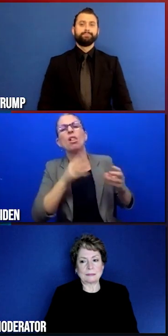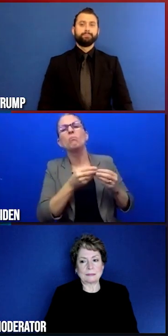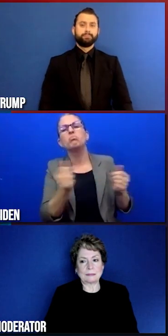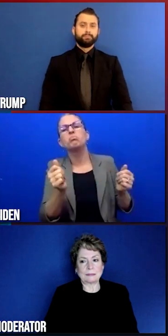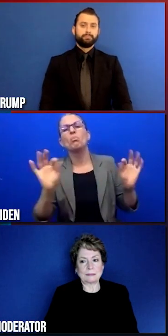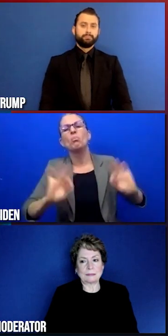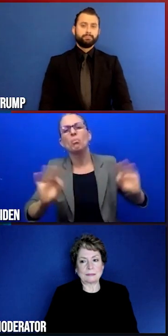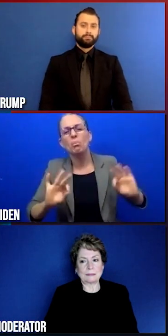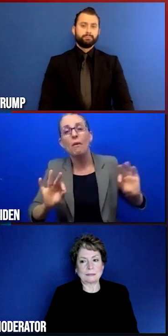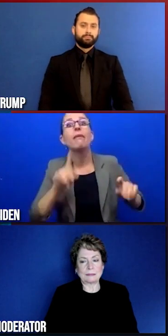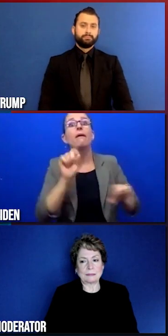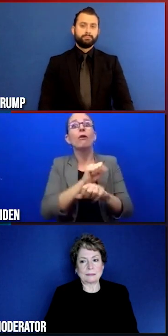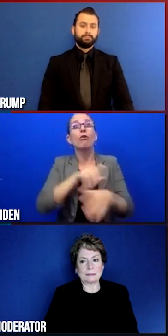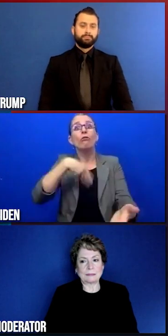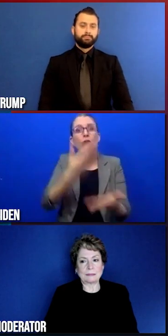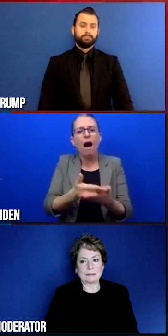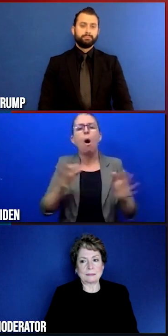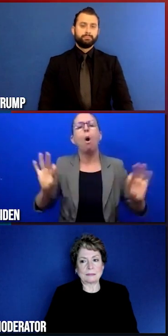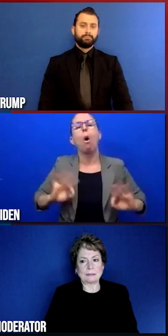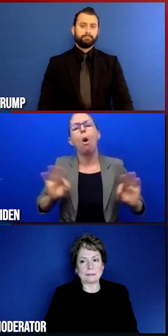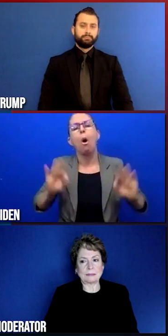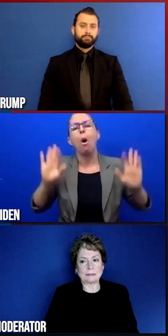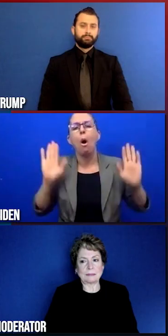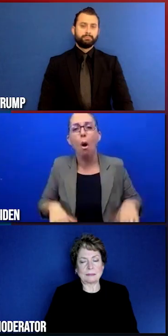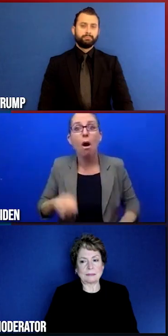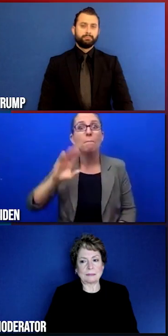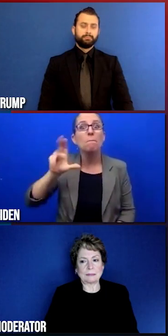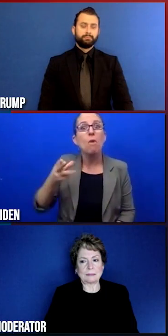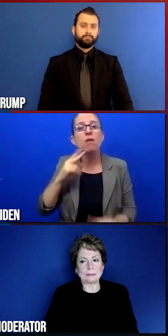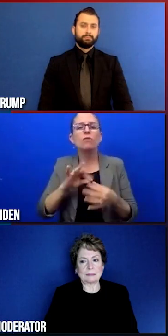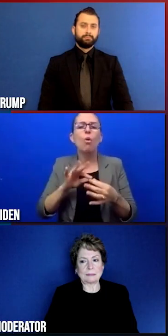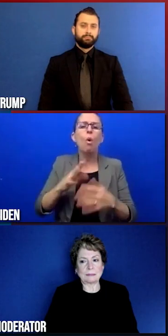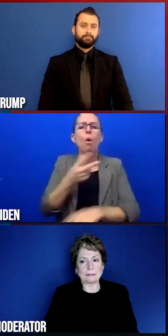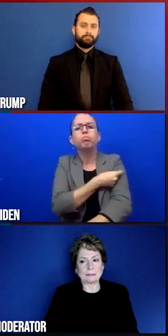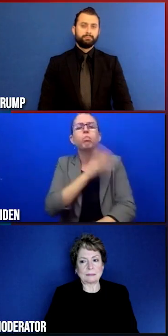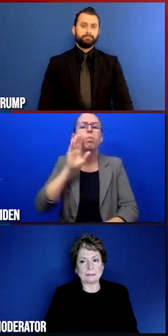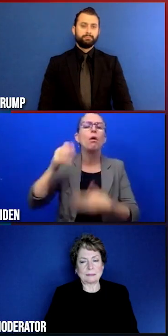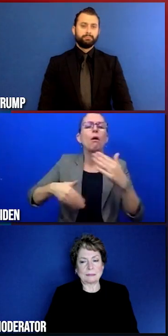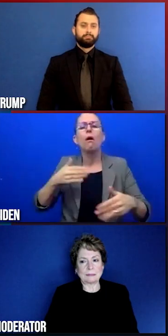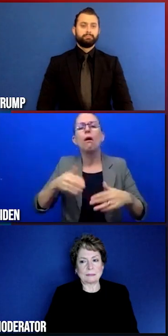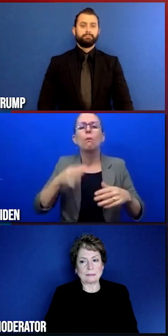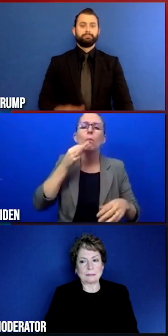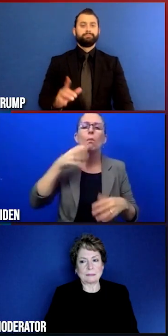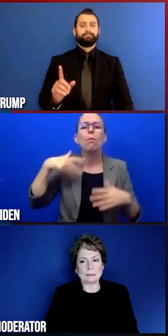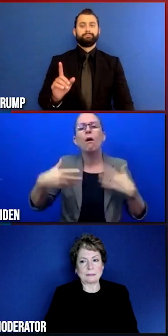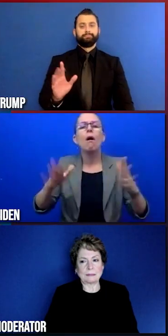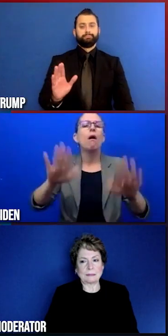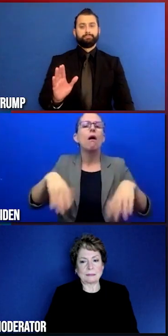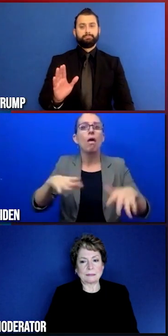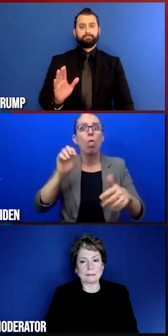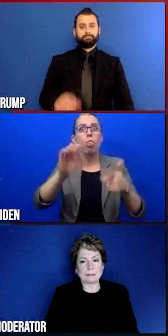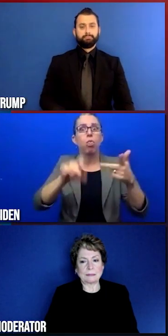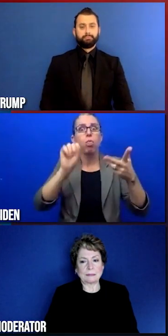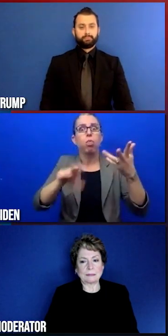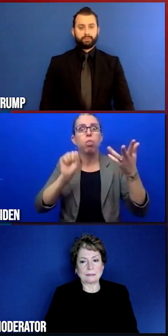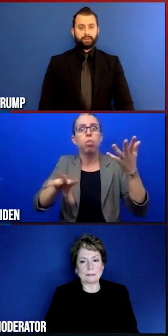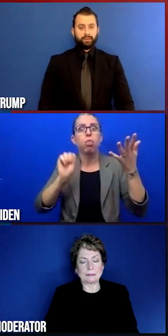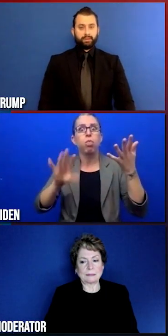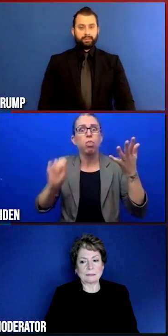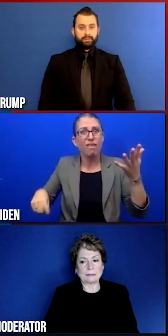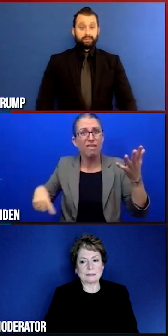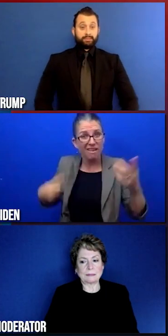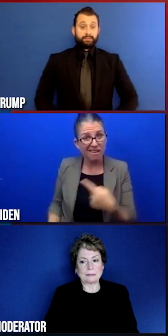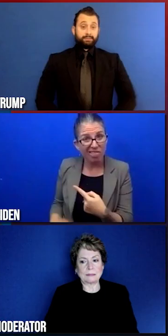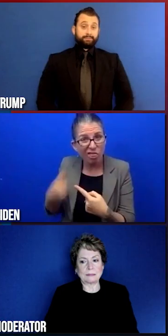thought it was serious. A whole range of things the president has said. Even today, he thinks we are in control. We're about to